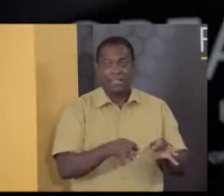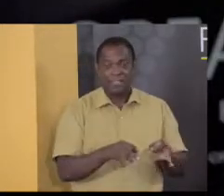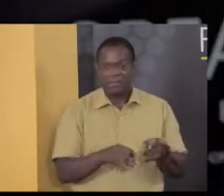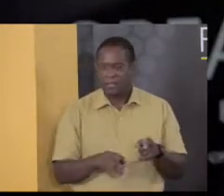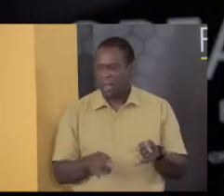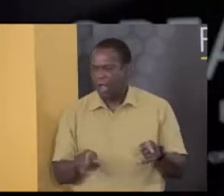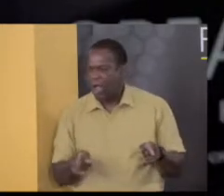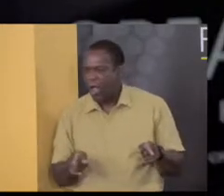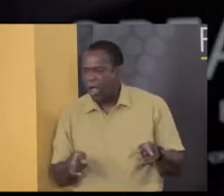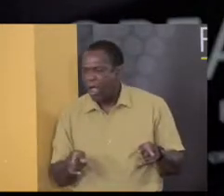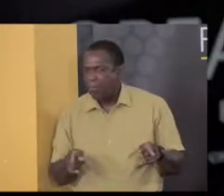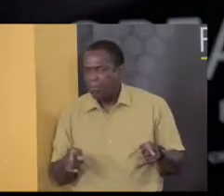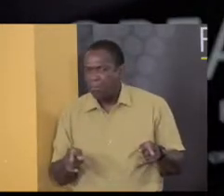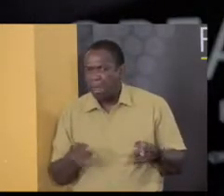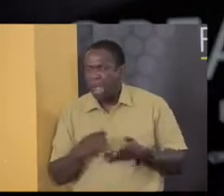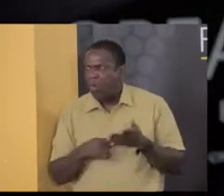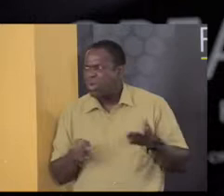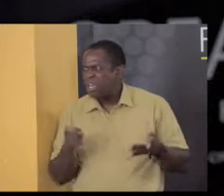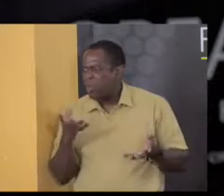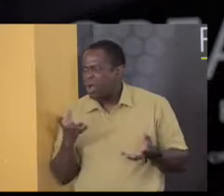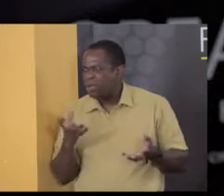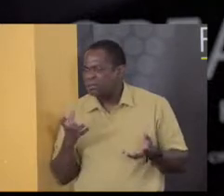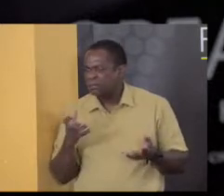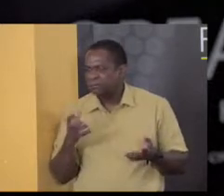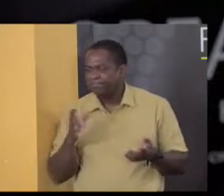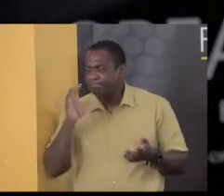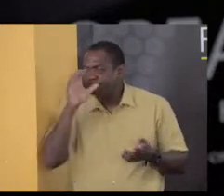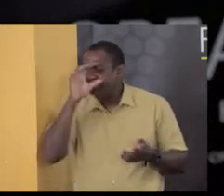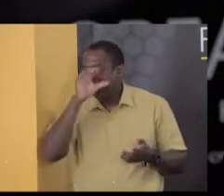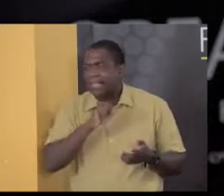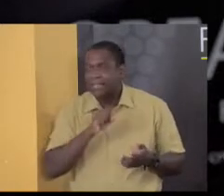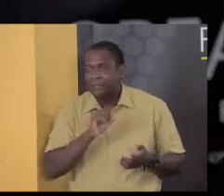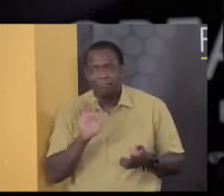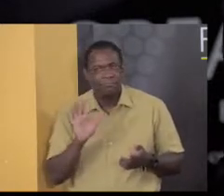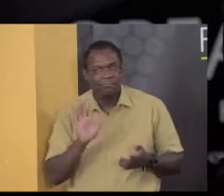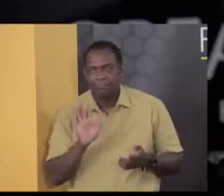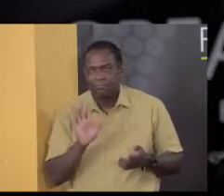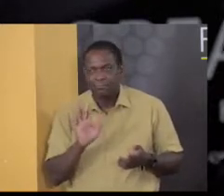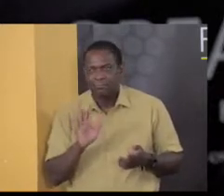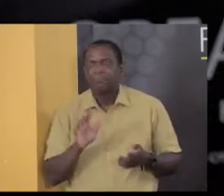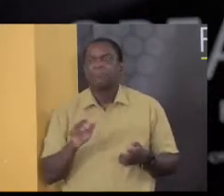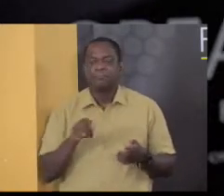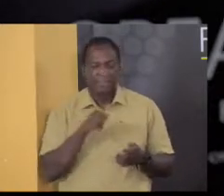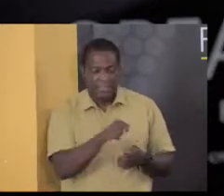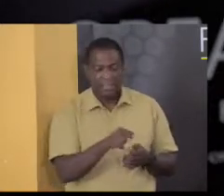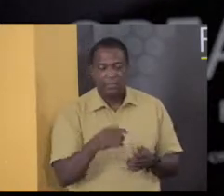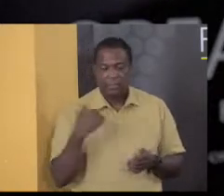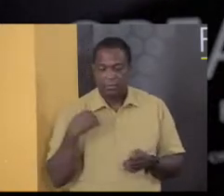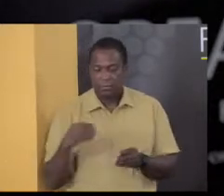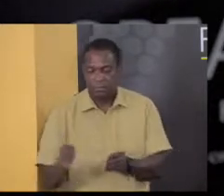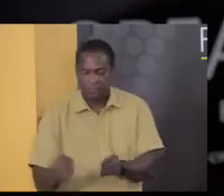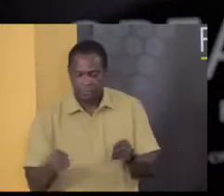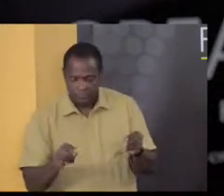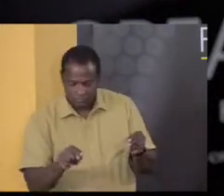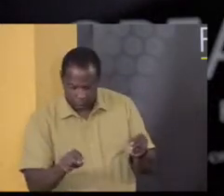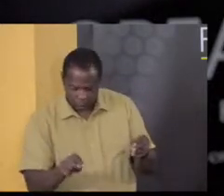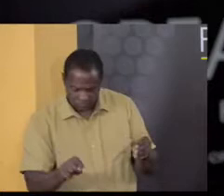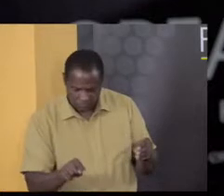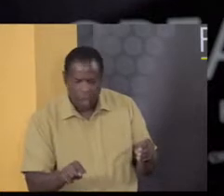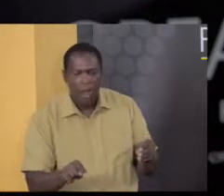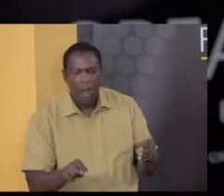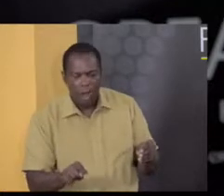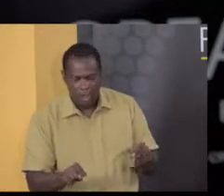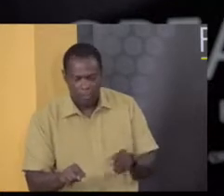for the manufacturer to guess. So if it's something, it's a belt loop that you need to be a half an